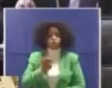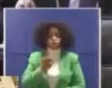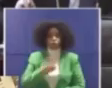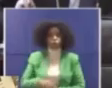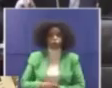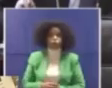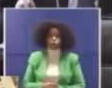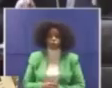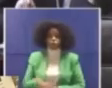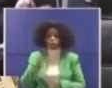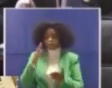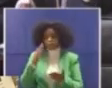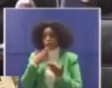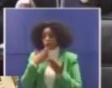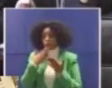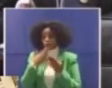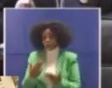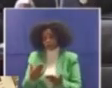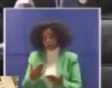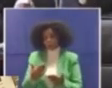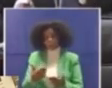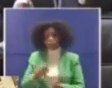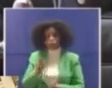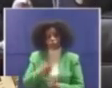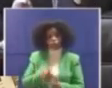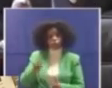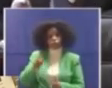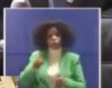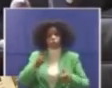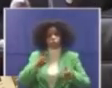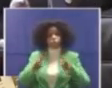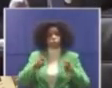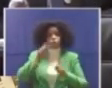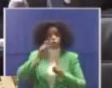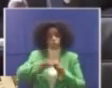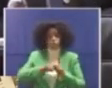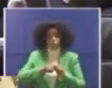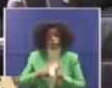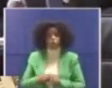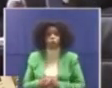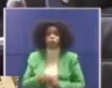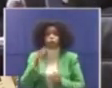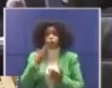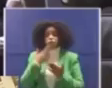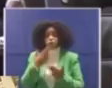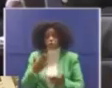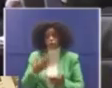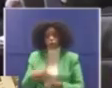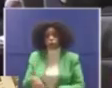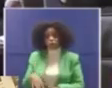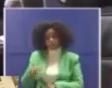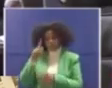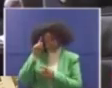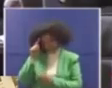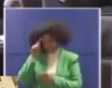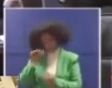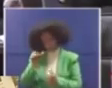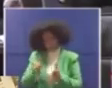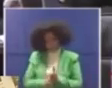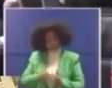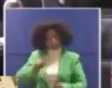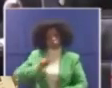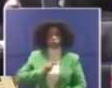Thank you, Speaker. And thank you, Honorable Deputy President, for that long reply. What I